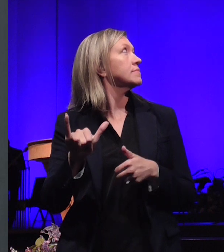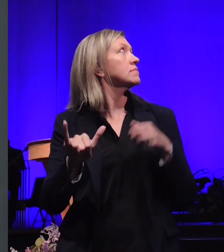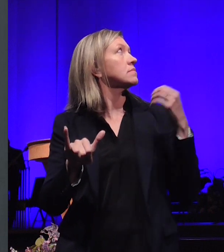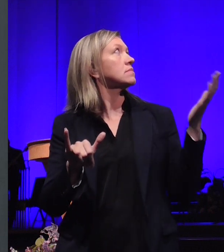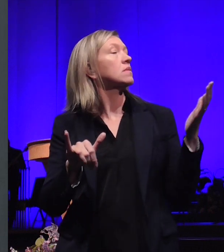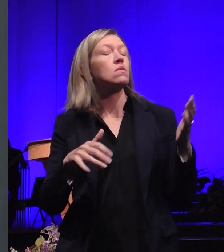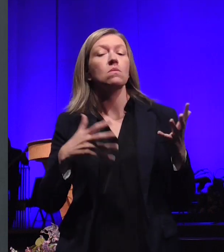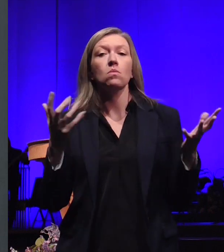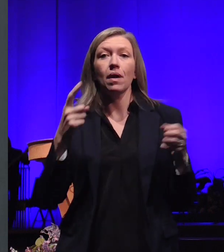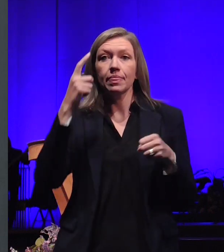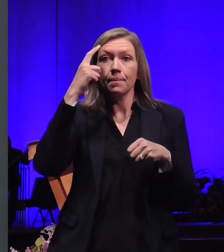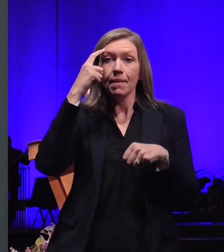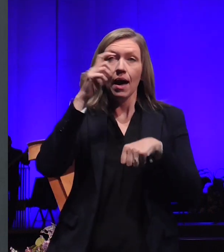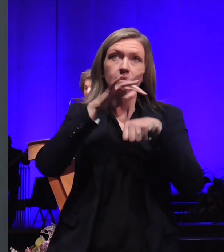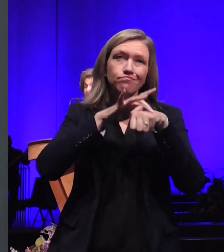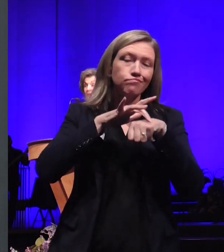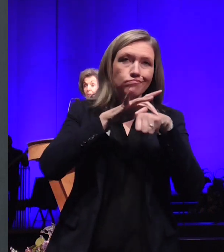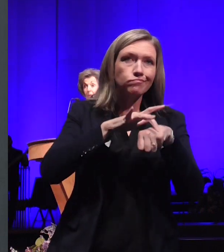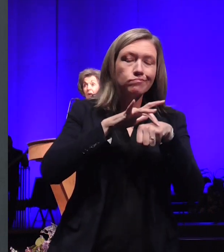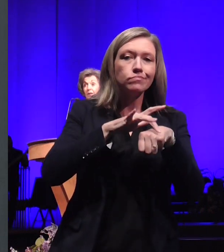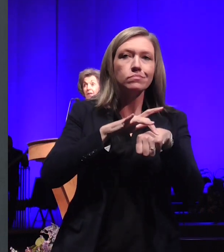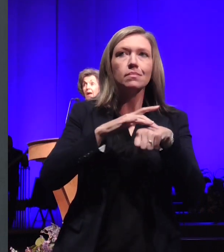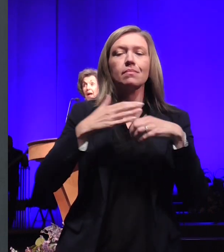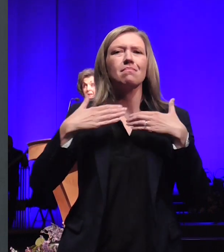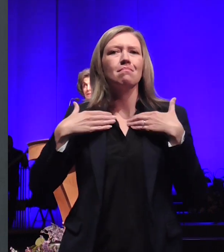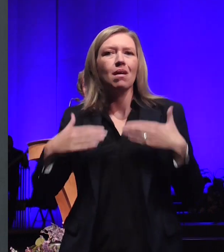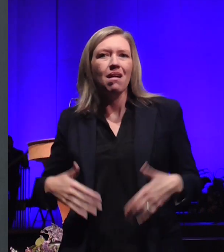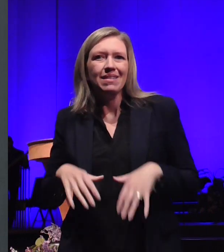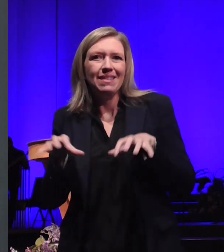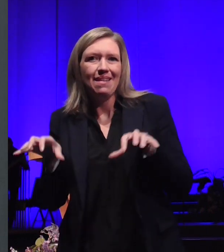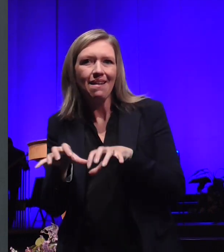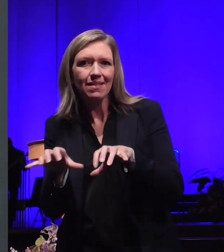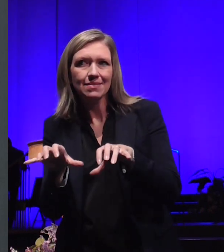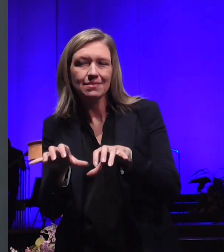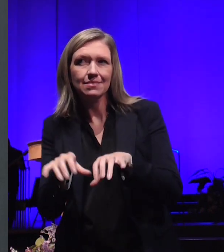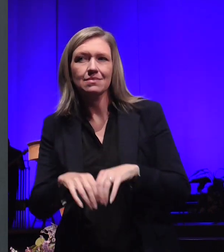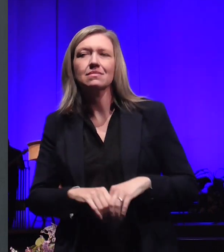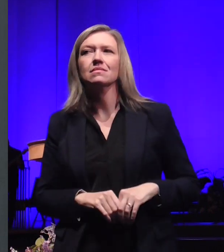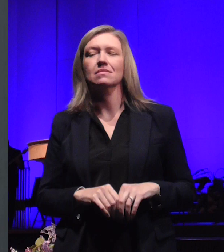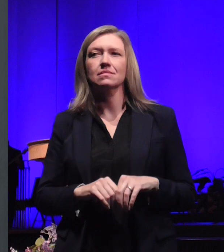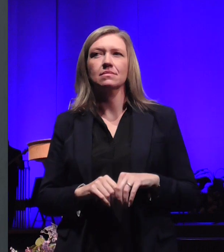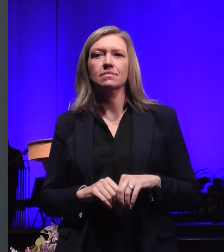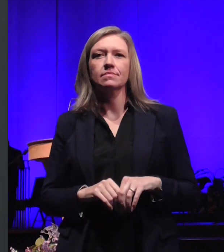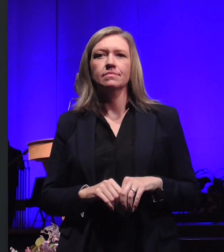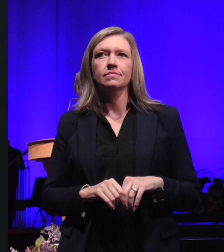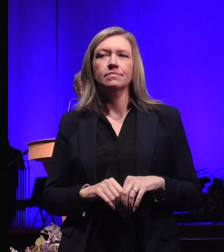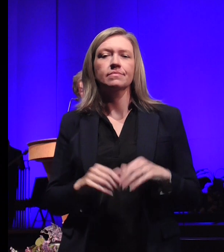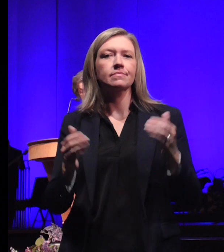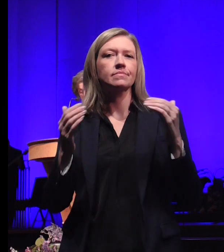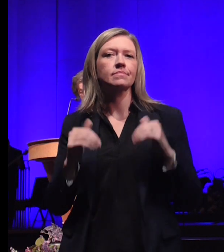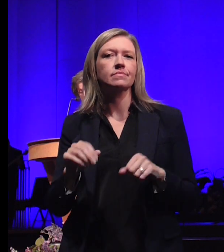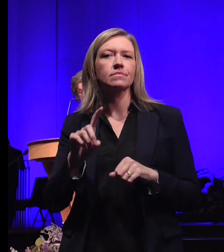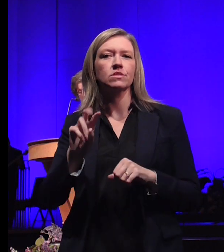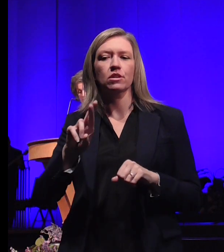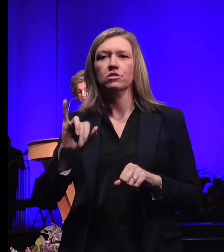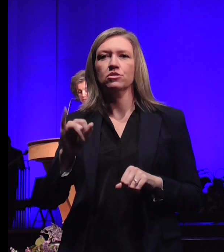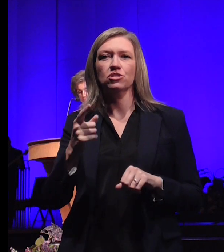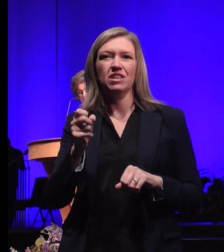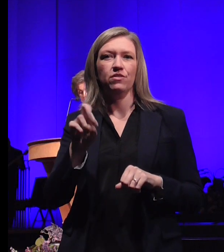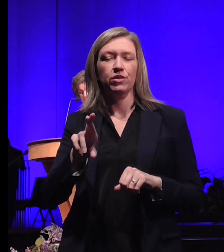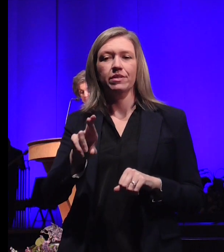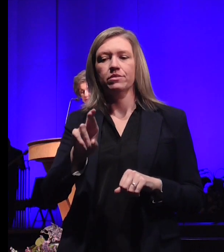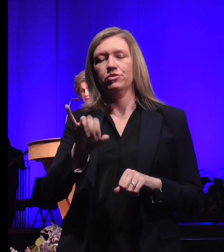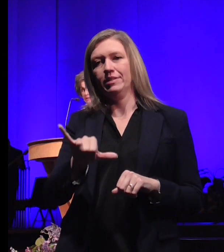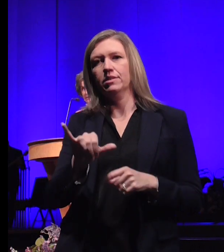What the mind dwells upon, the body acts upon. And from Dr. Jeffrey